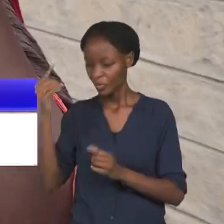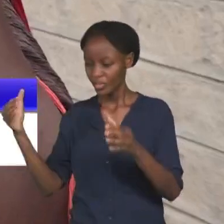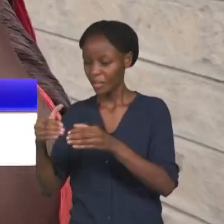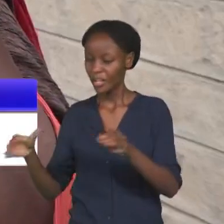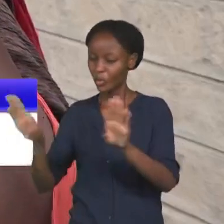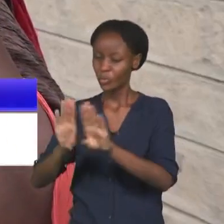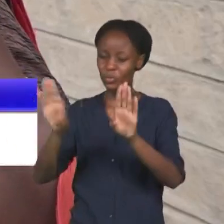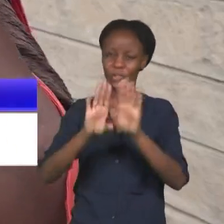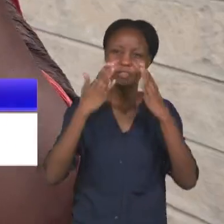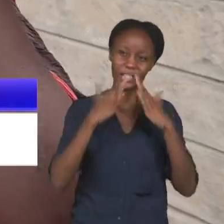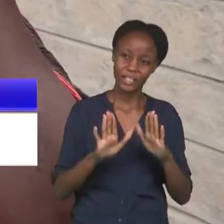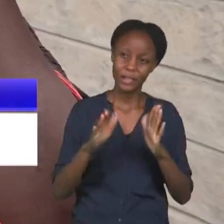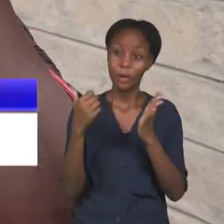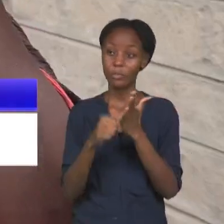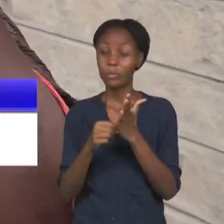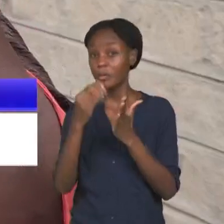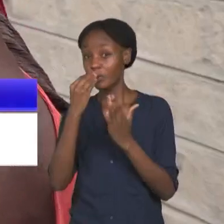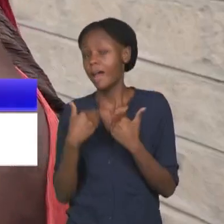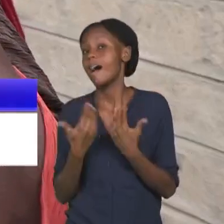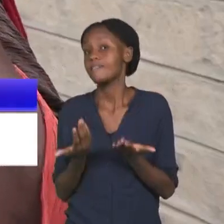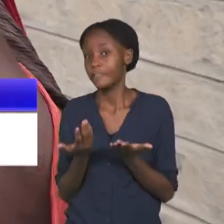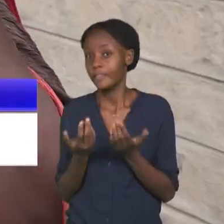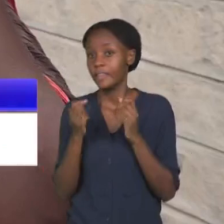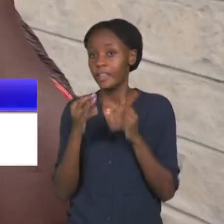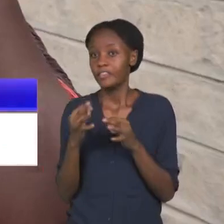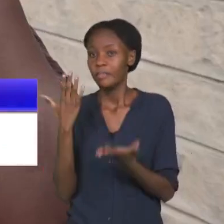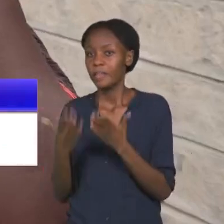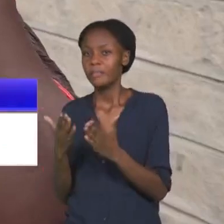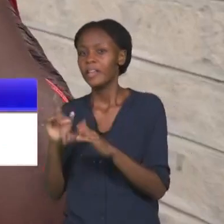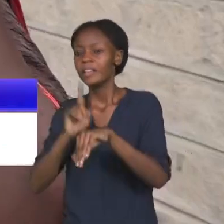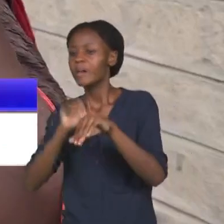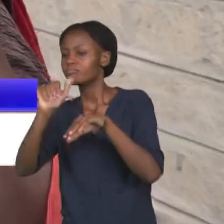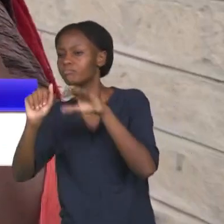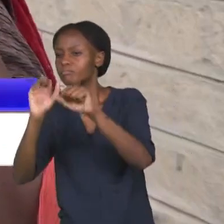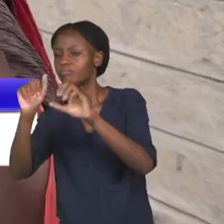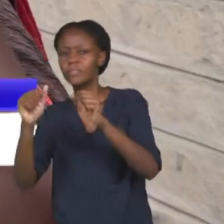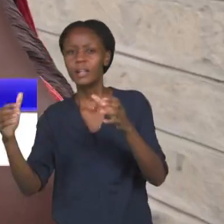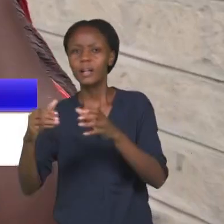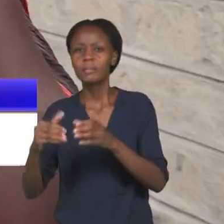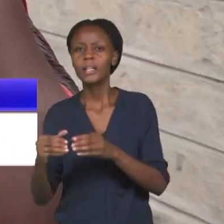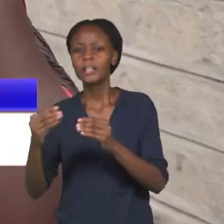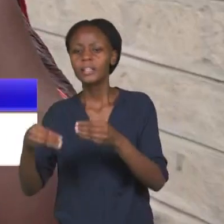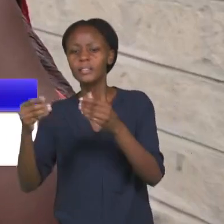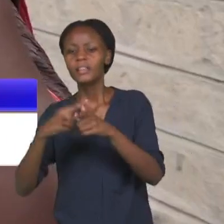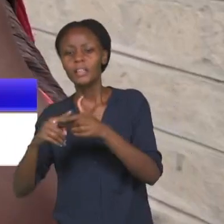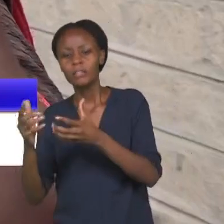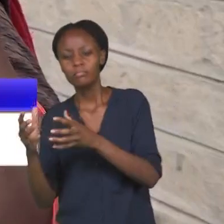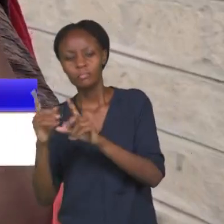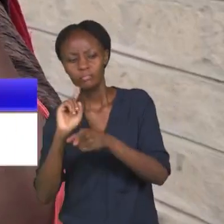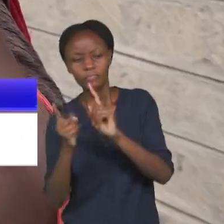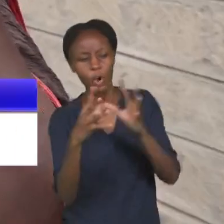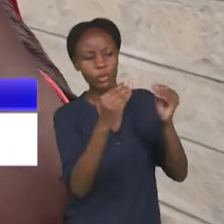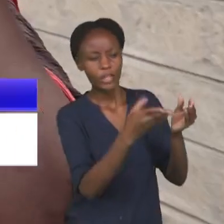shida ya chakula. Inabidi tukiitwa kwa makampuni, kila kampuni kidonate something, tunaenda,